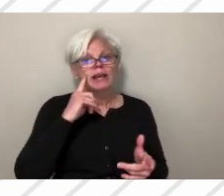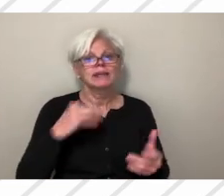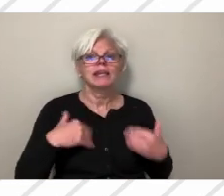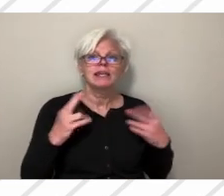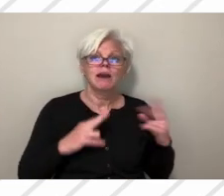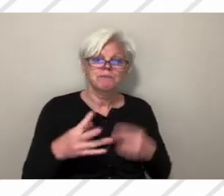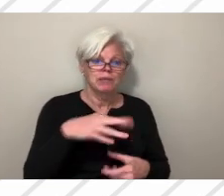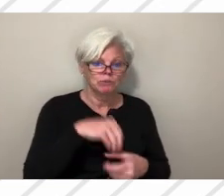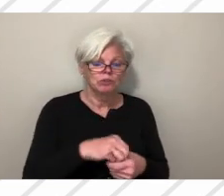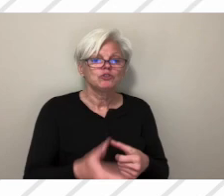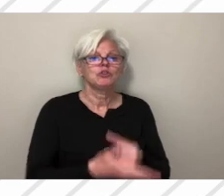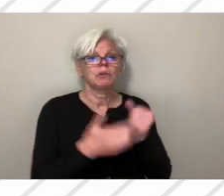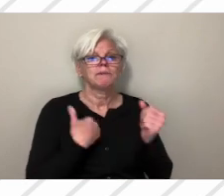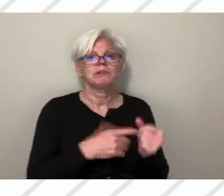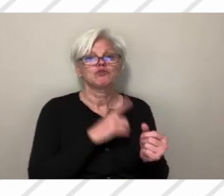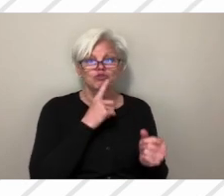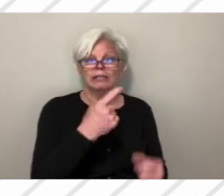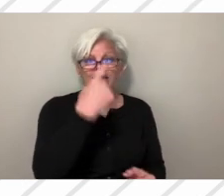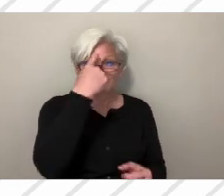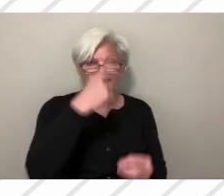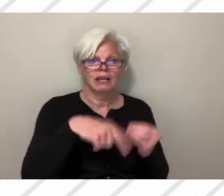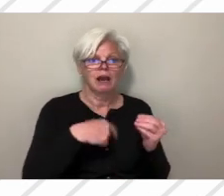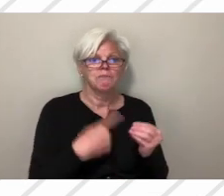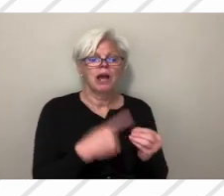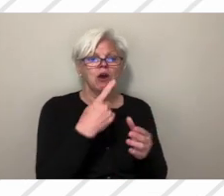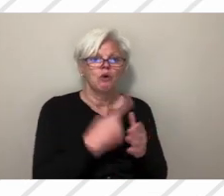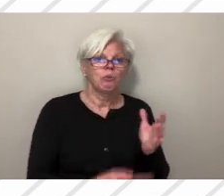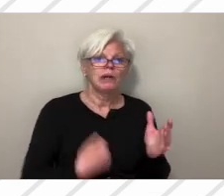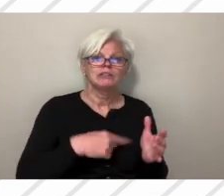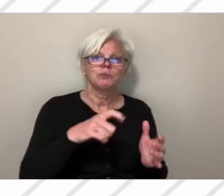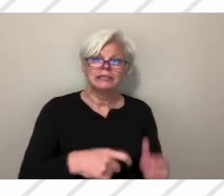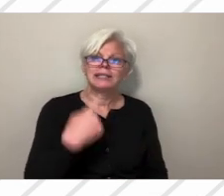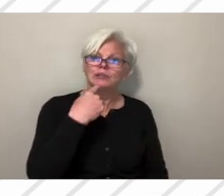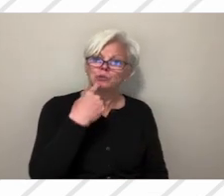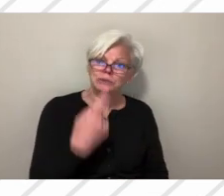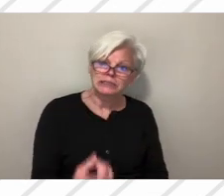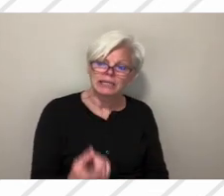help us really think about, you know, what do we need to say? What have